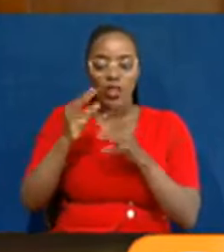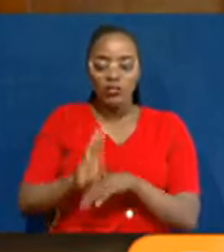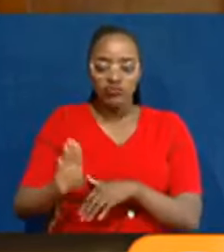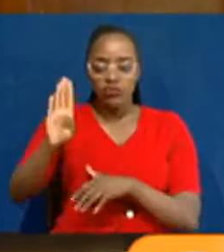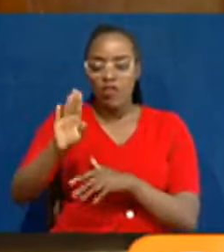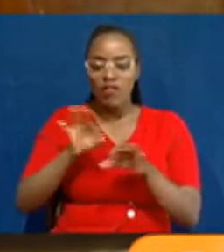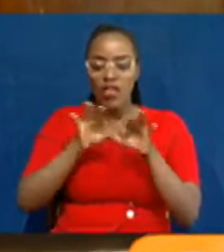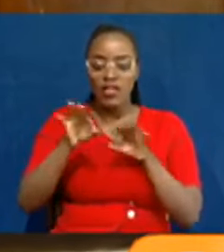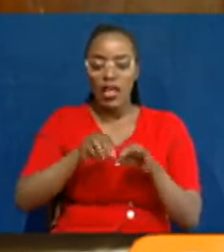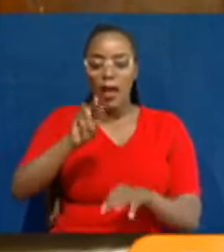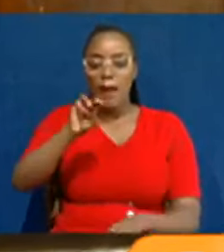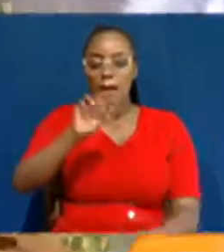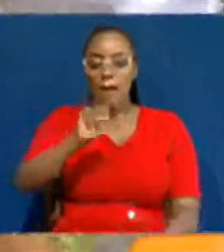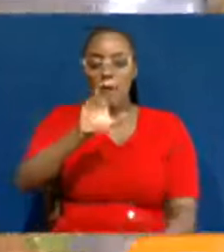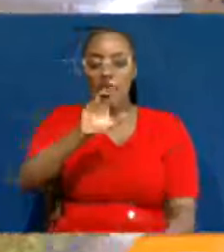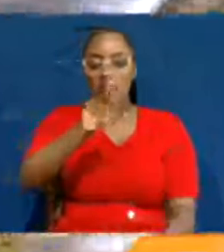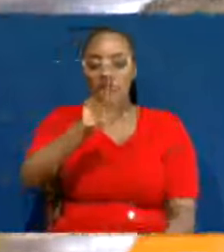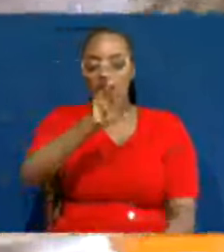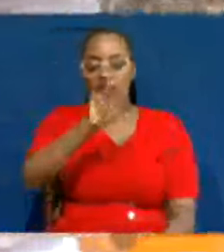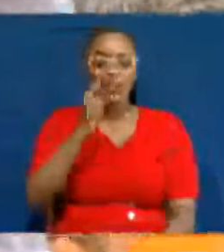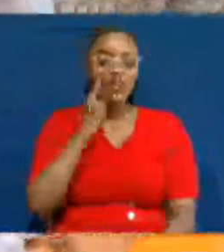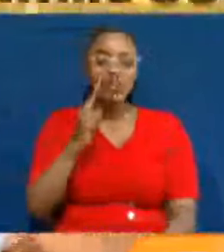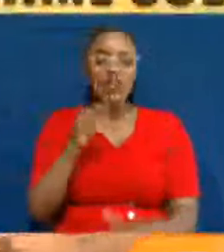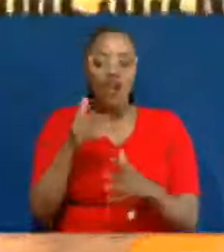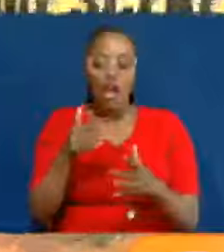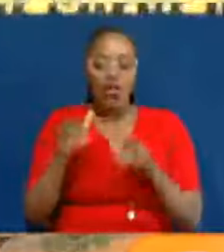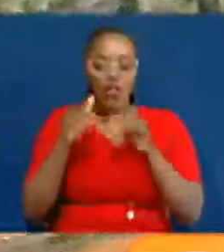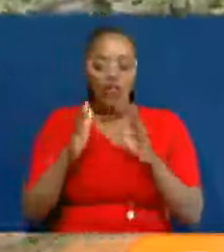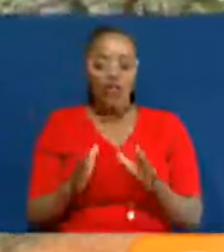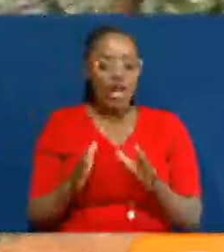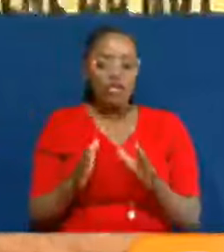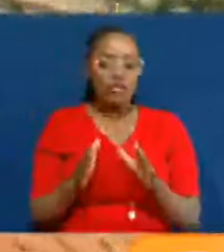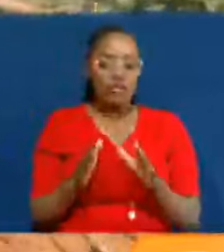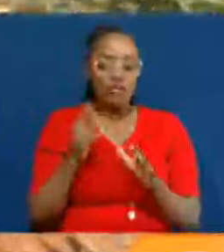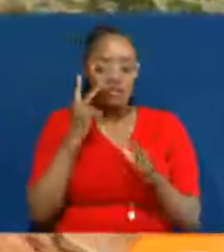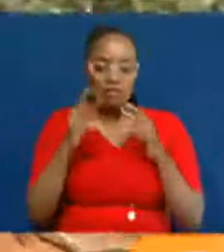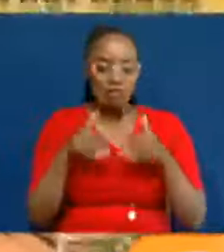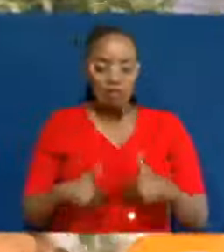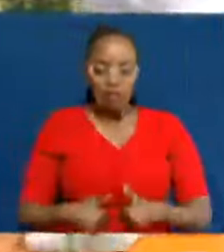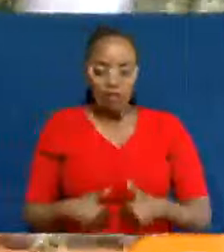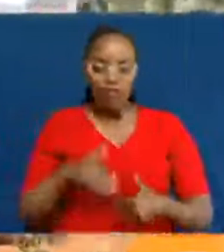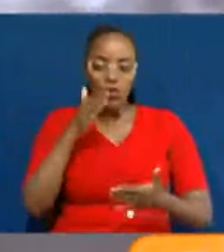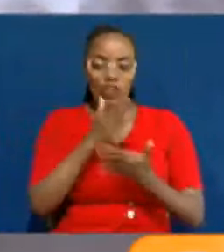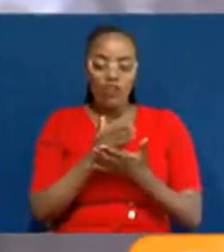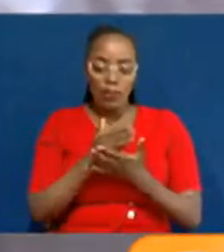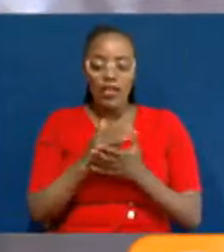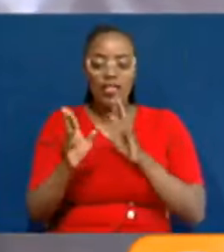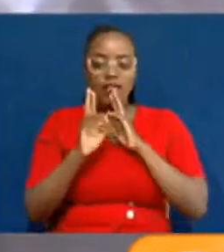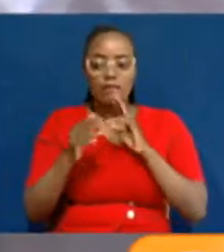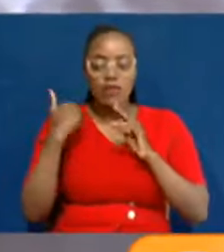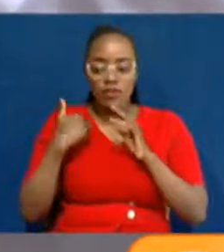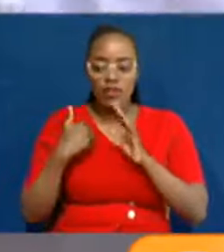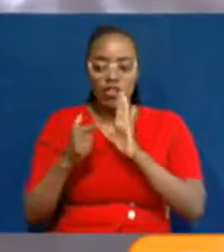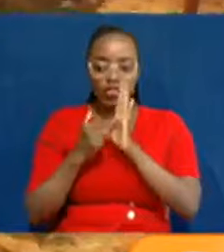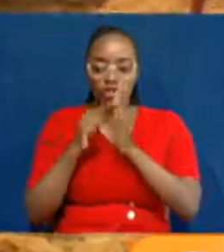how Mckenzie oversaw the suffocation of some of his followers who could not die from starvation, confirming autopsy reports that had earlier